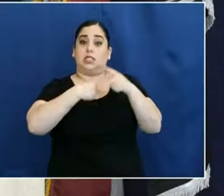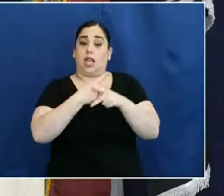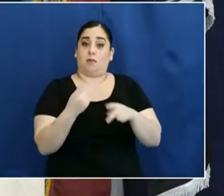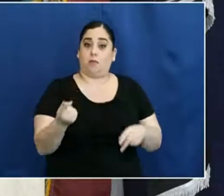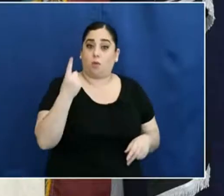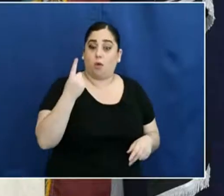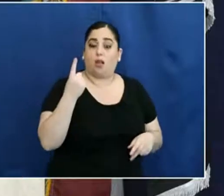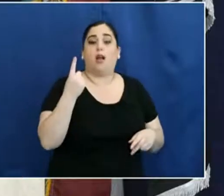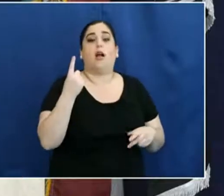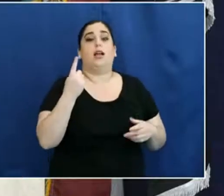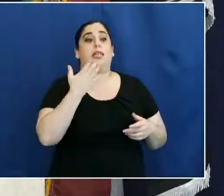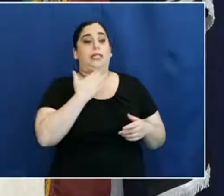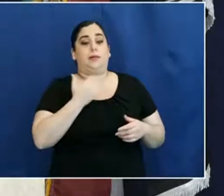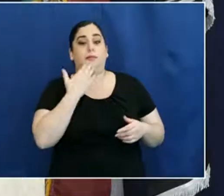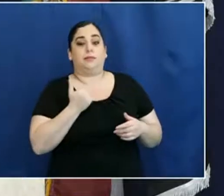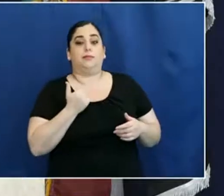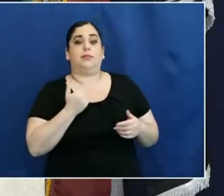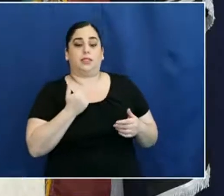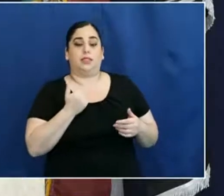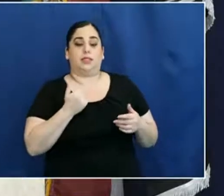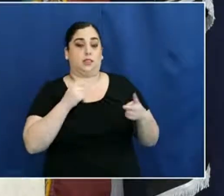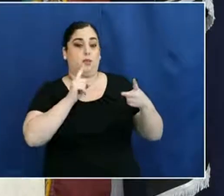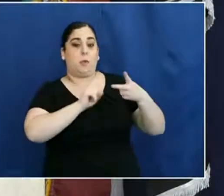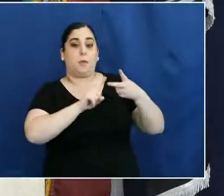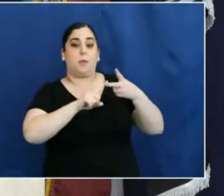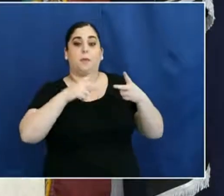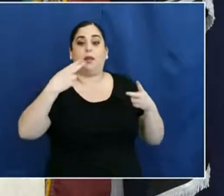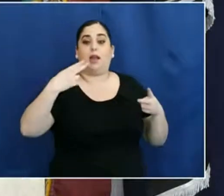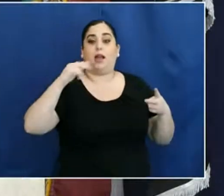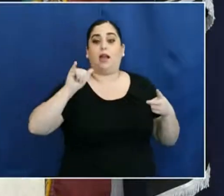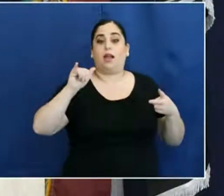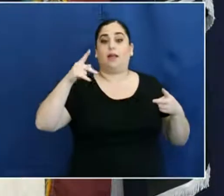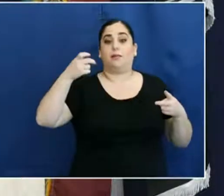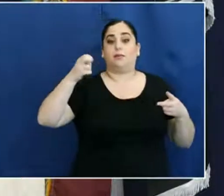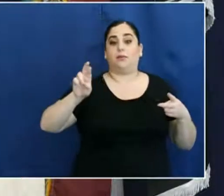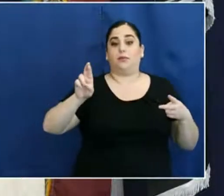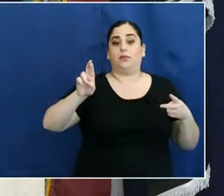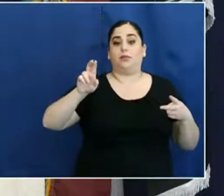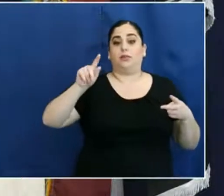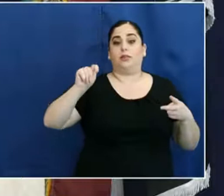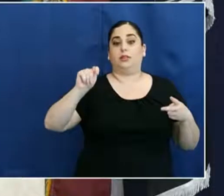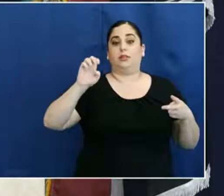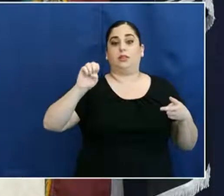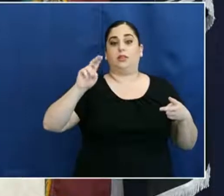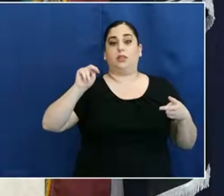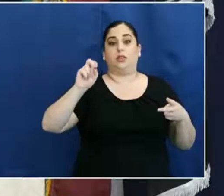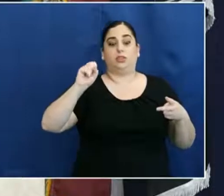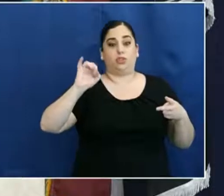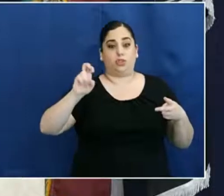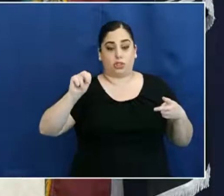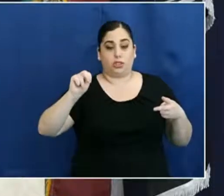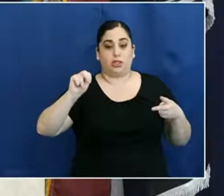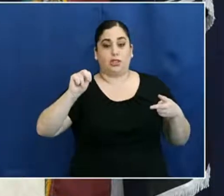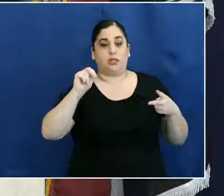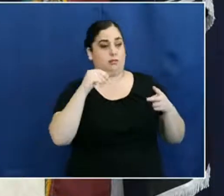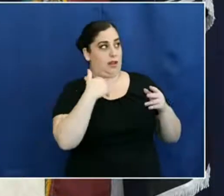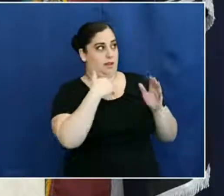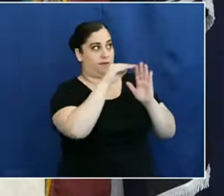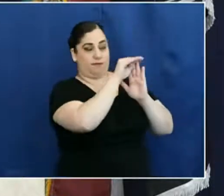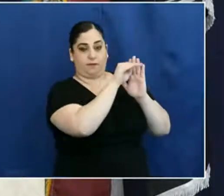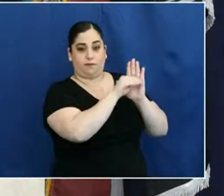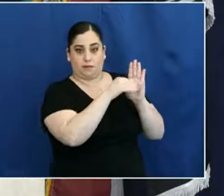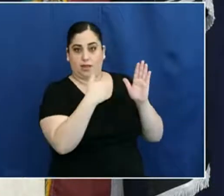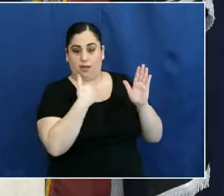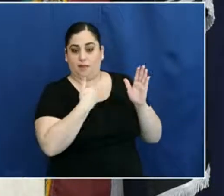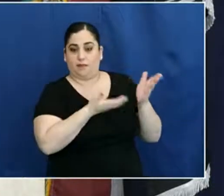think immunocompromised states, like that category has broadened. Asthma is on the list. What prompted kind